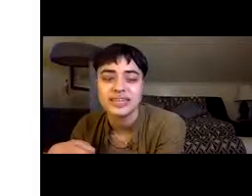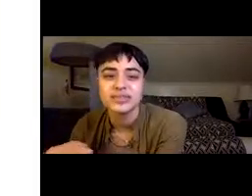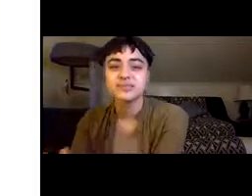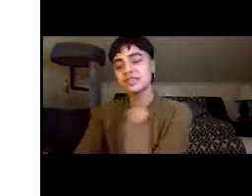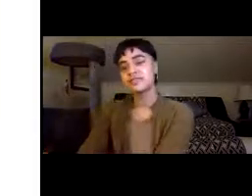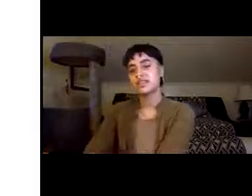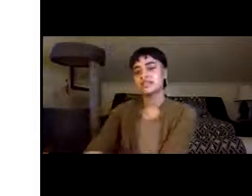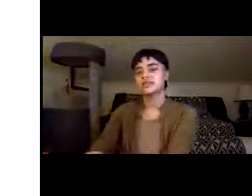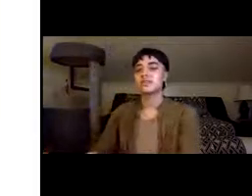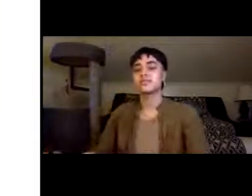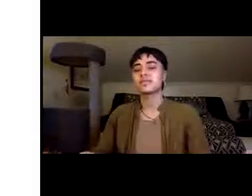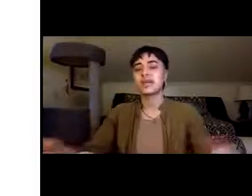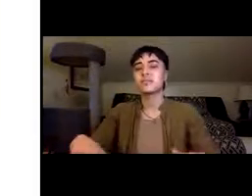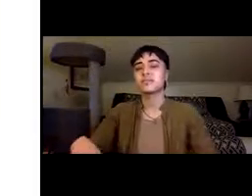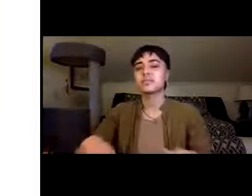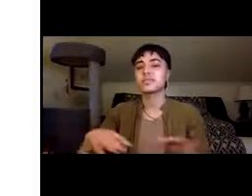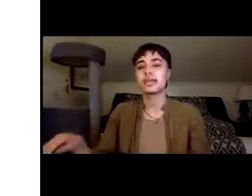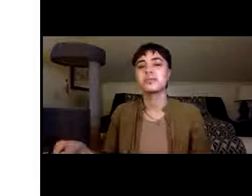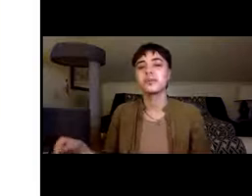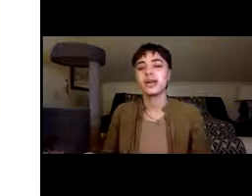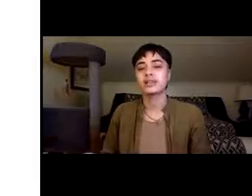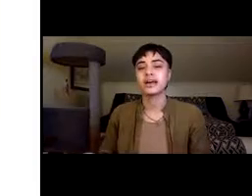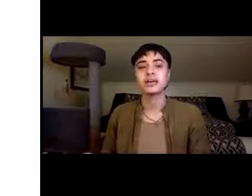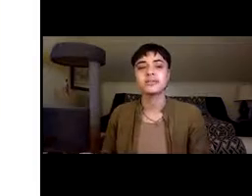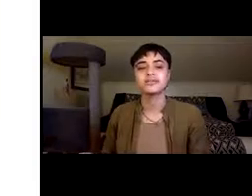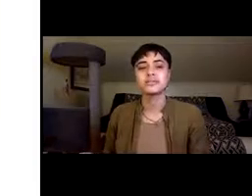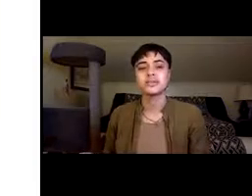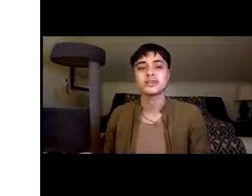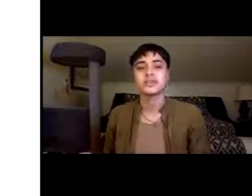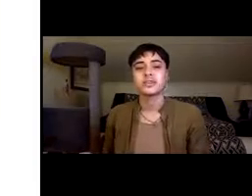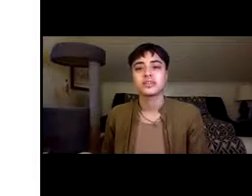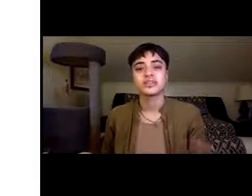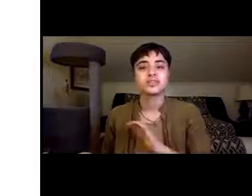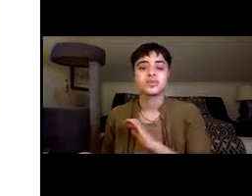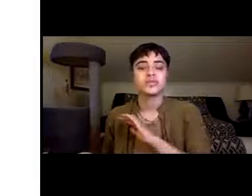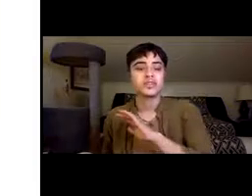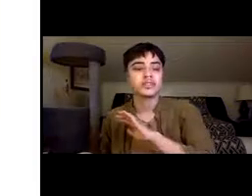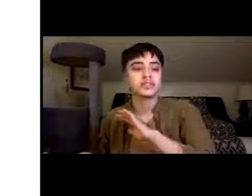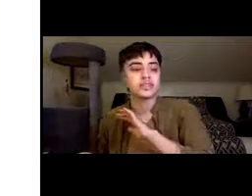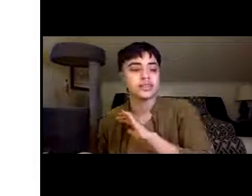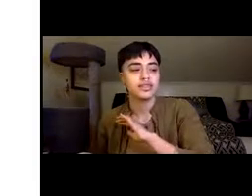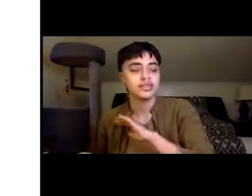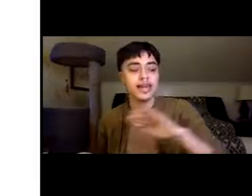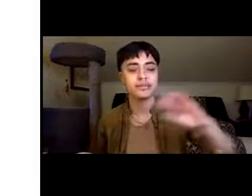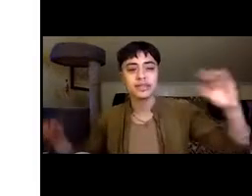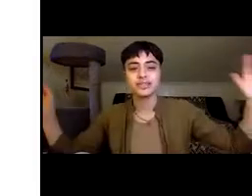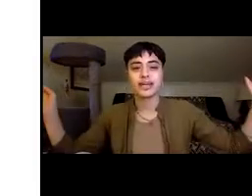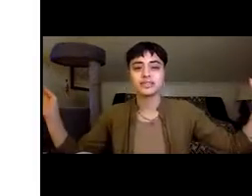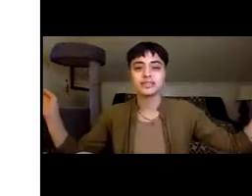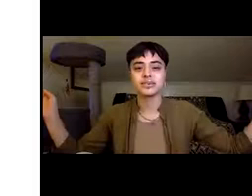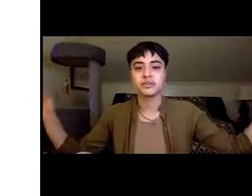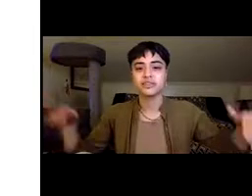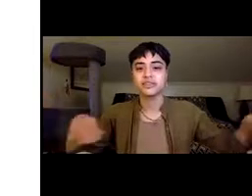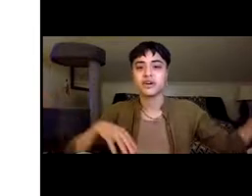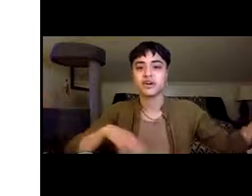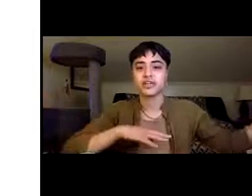It was really fun to sort of set up the table, and it's sort of this big tent